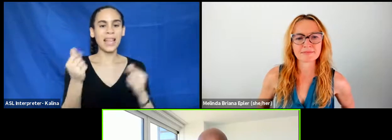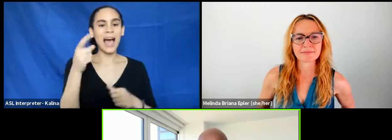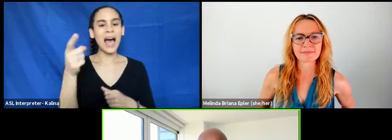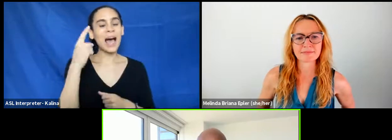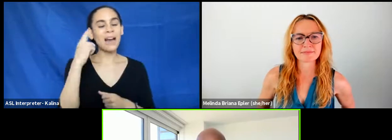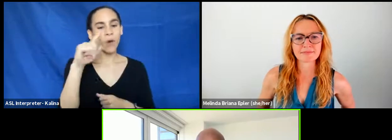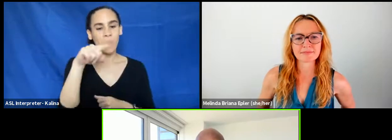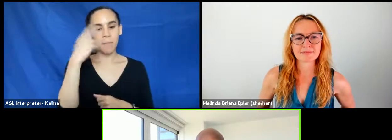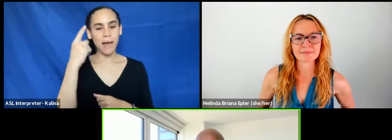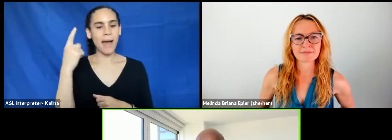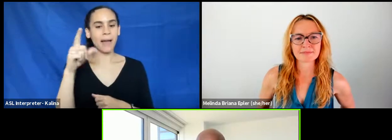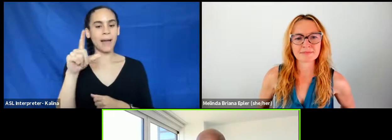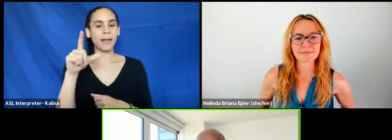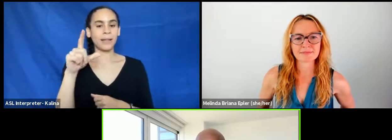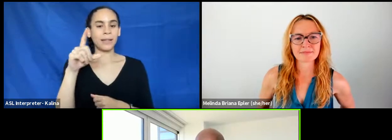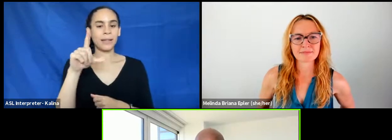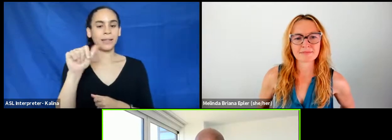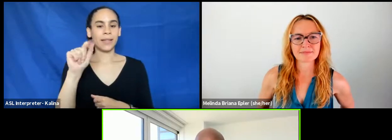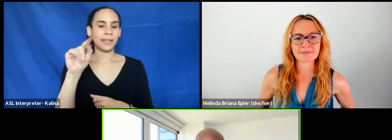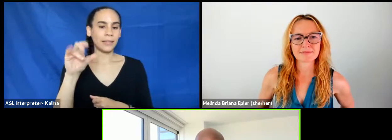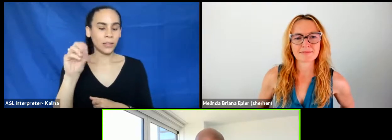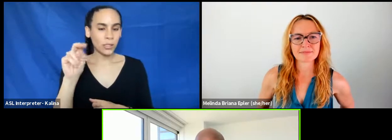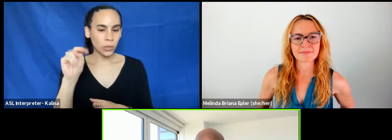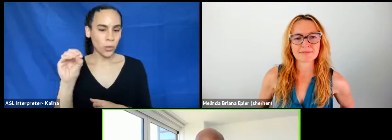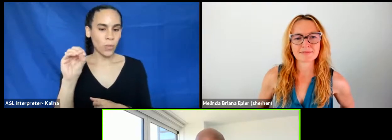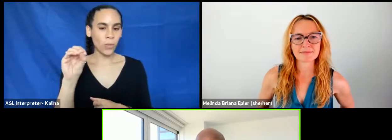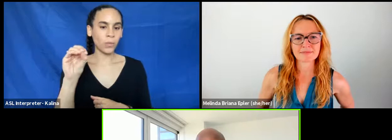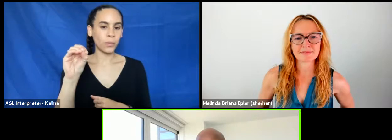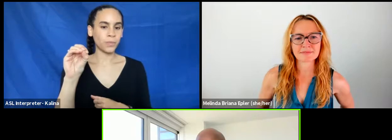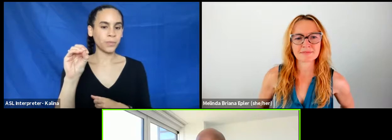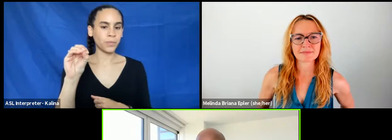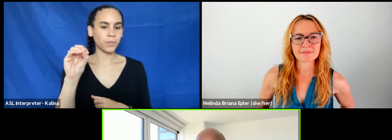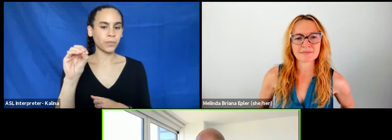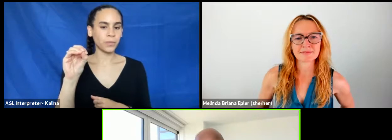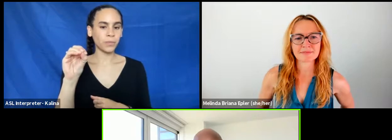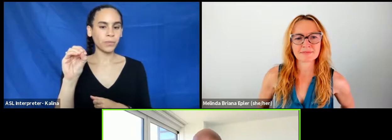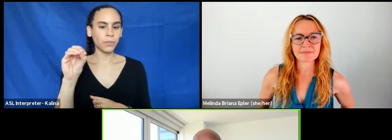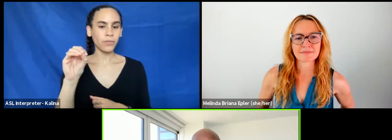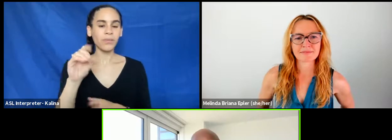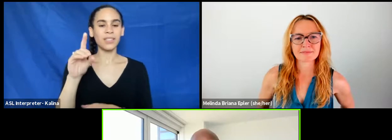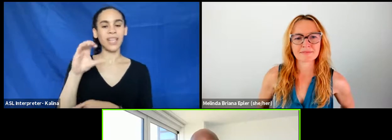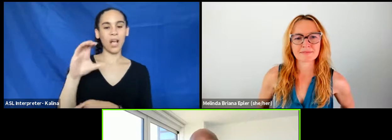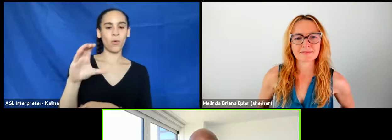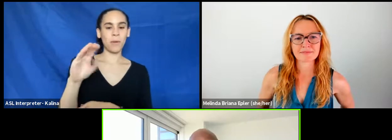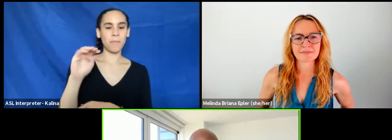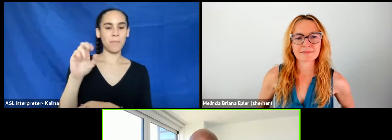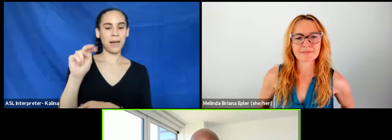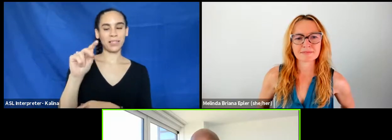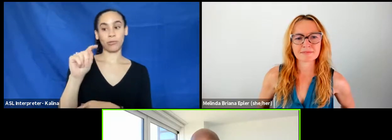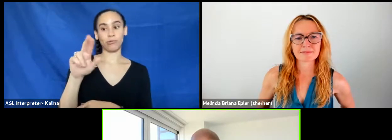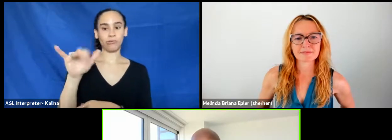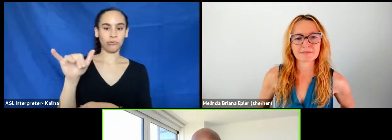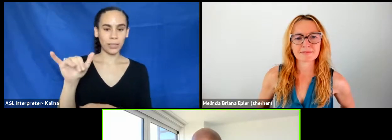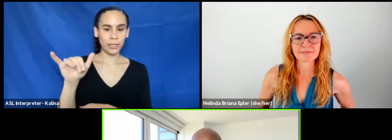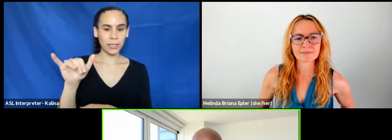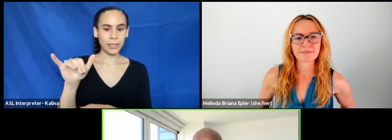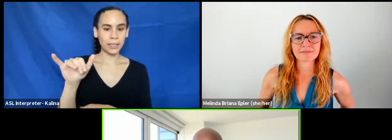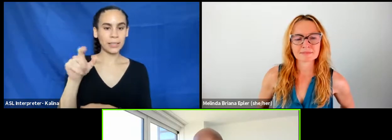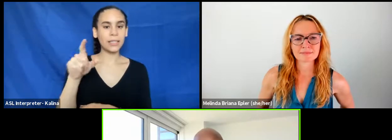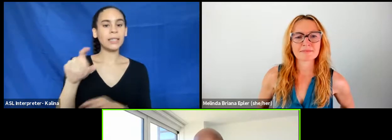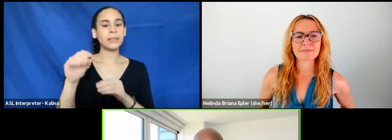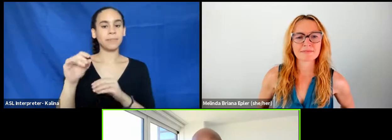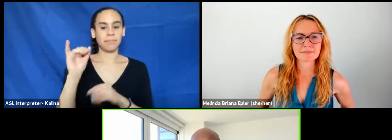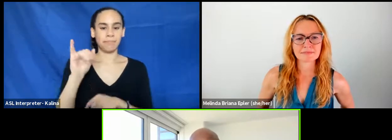eventually 2012, I moved to San Francisco and quickly realized the tech industry was not ready to work